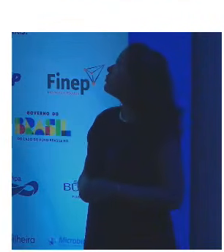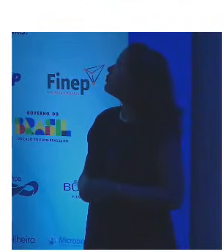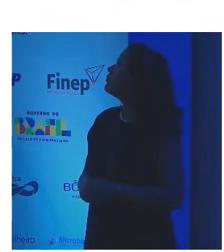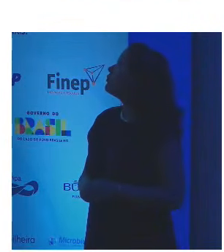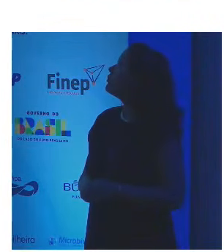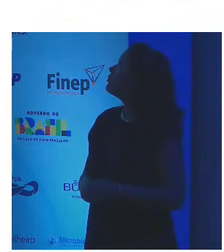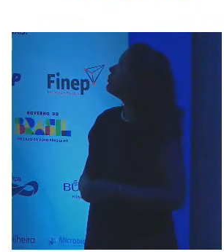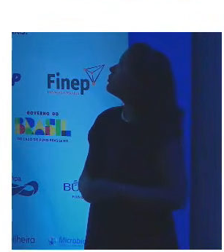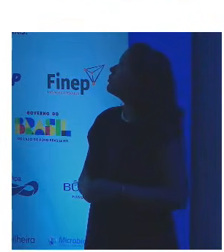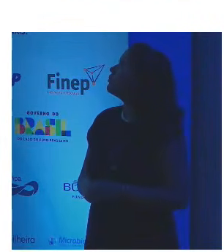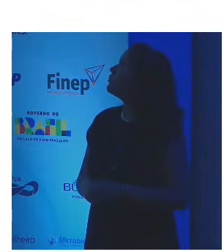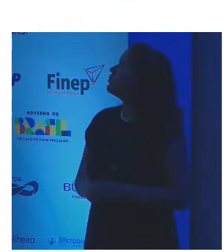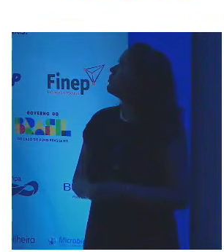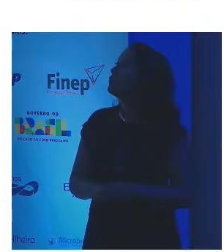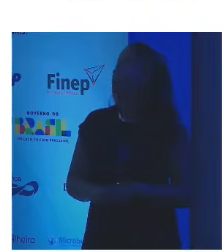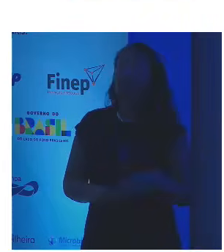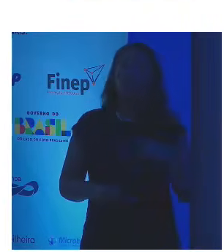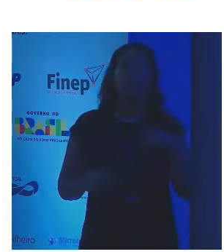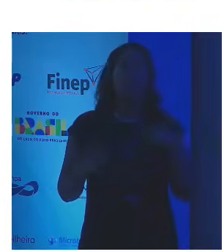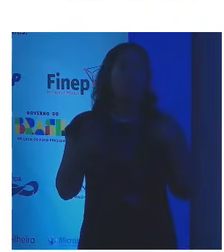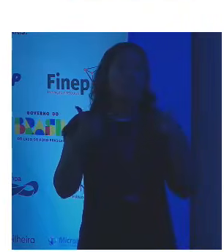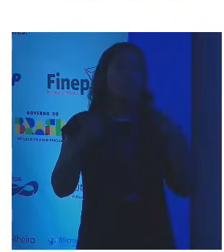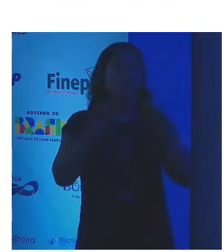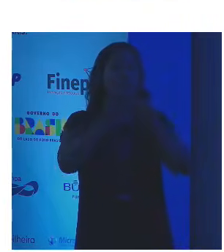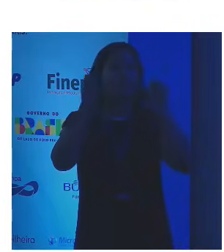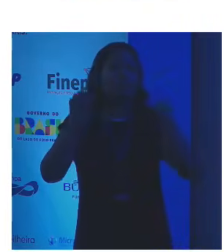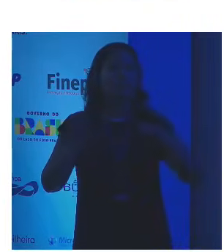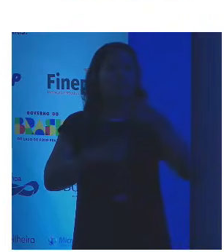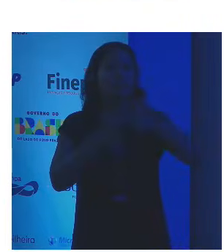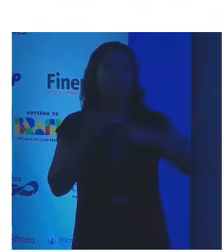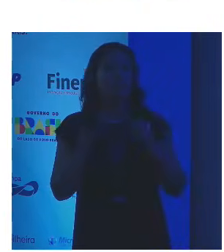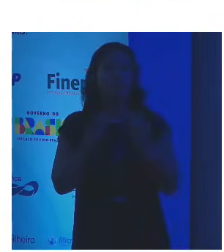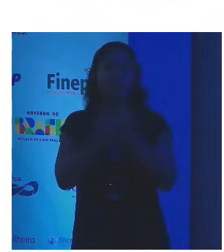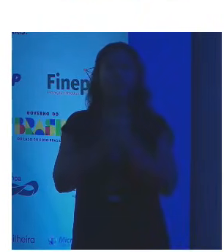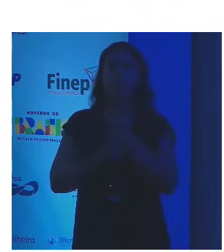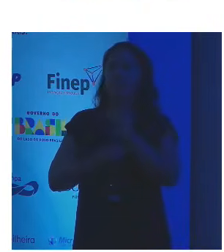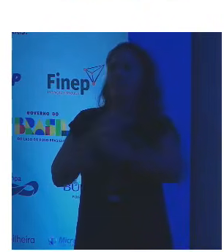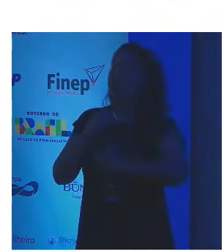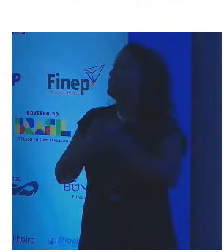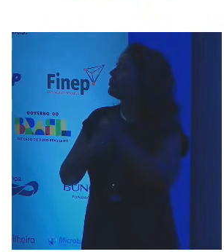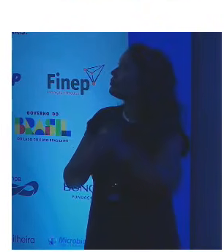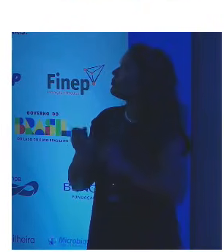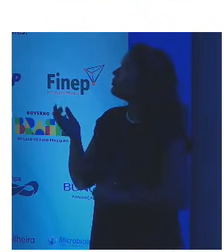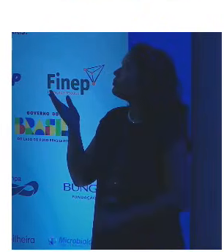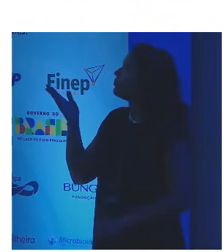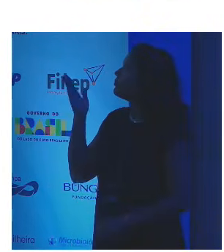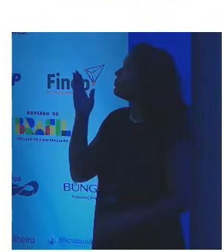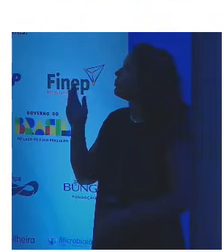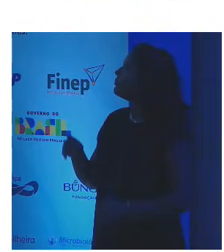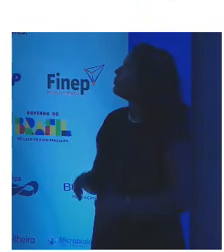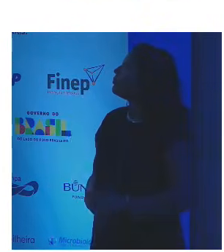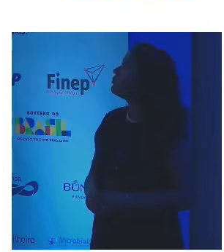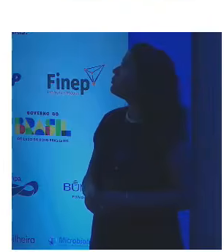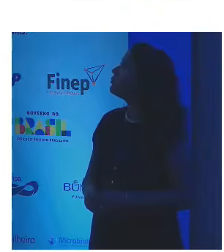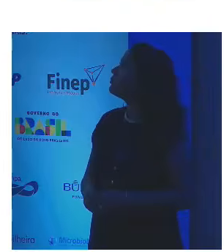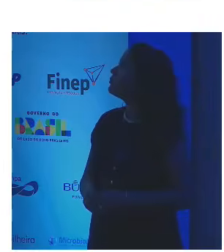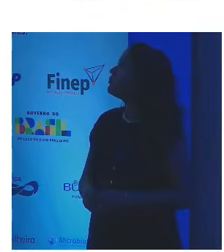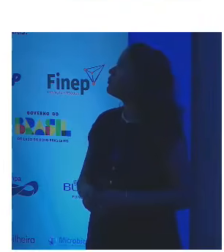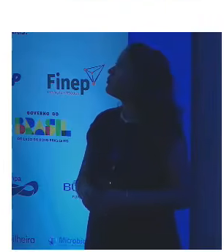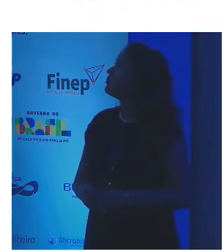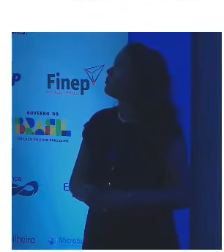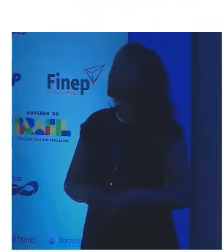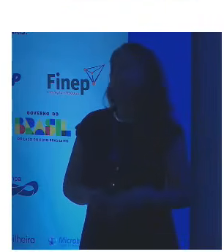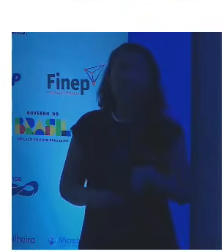framework to work together, but 27, it's only 3 years to go before 2030, so we need really to